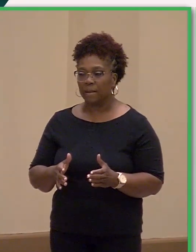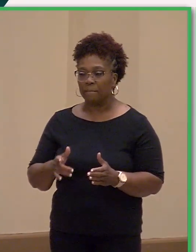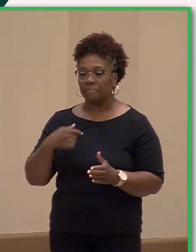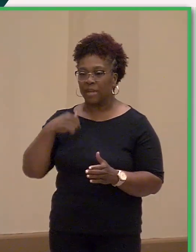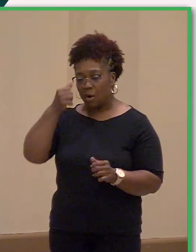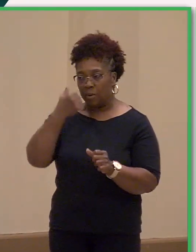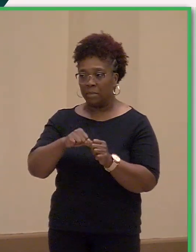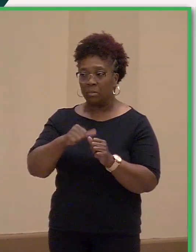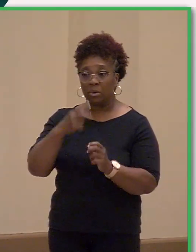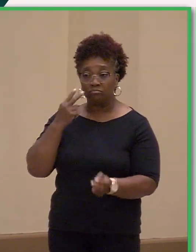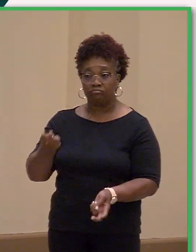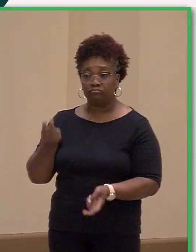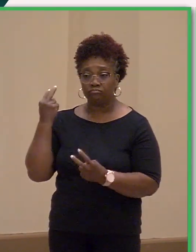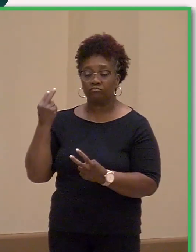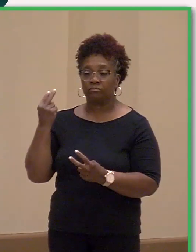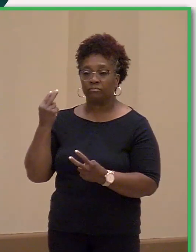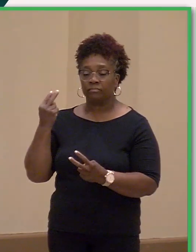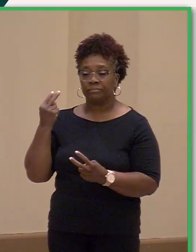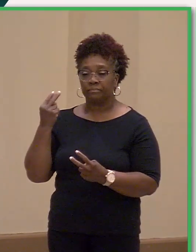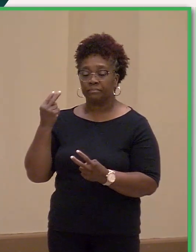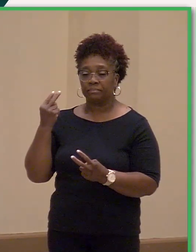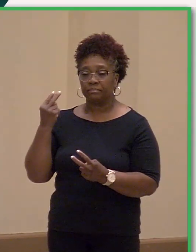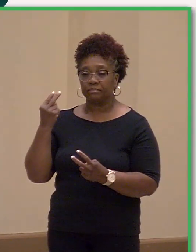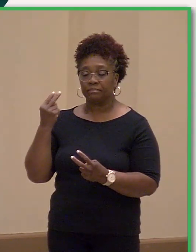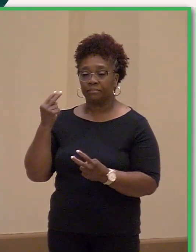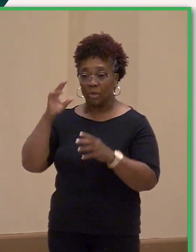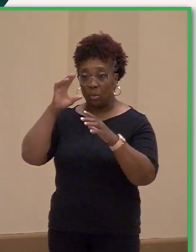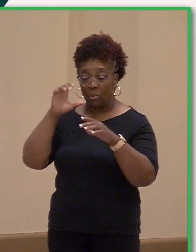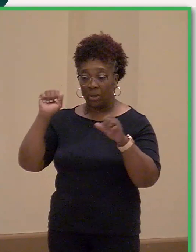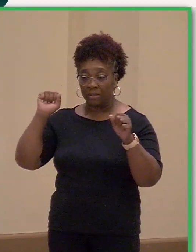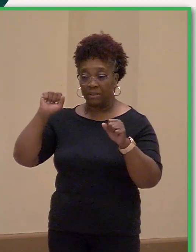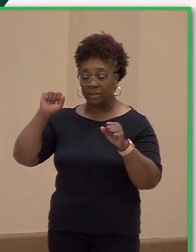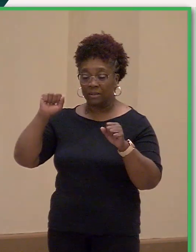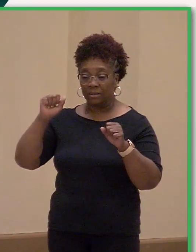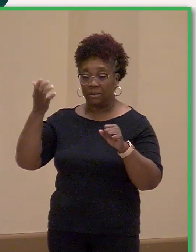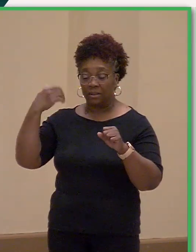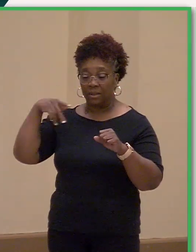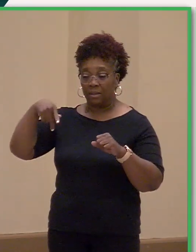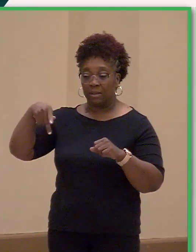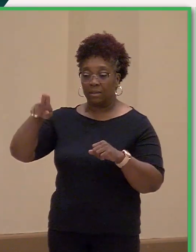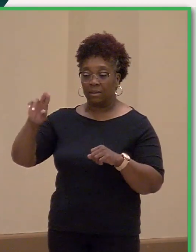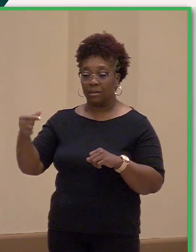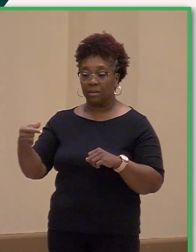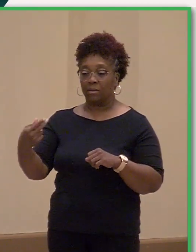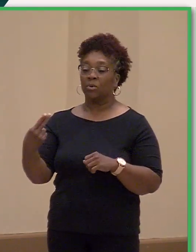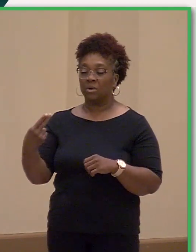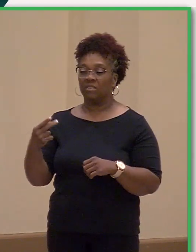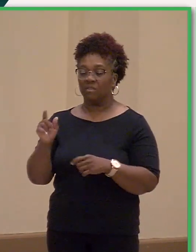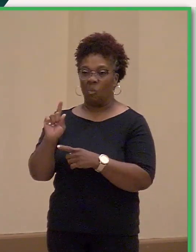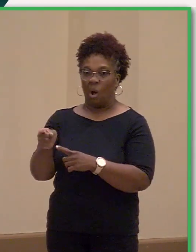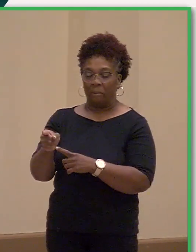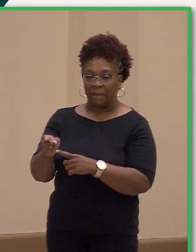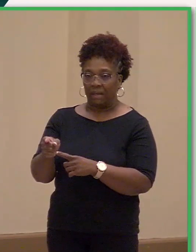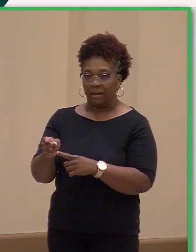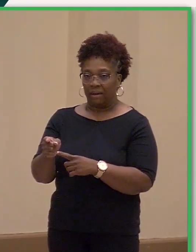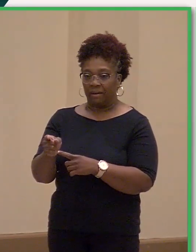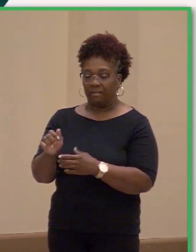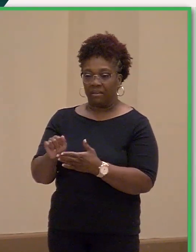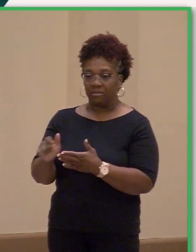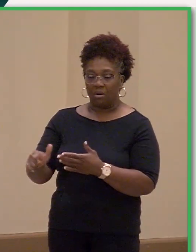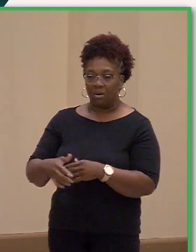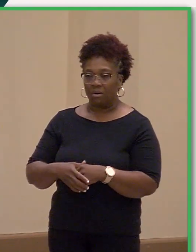recall back when Council President Pugh, he would give us 1 minute or